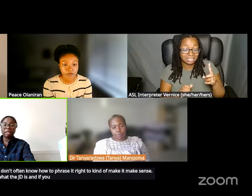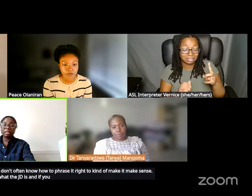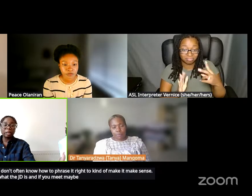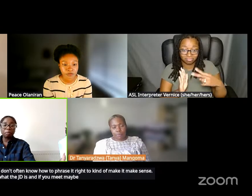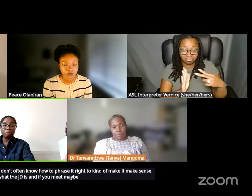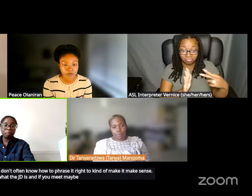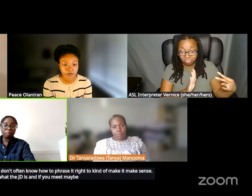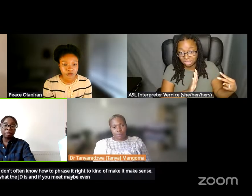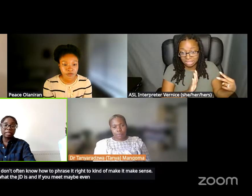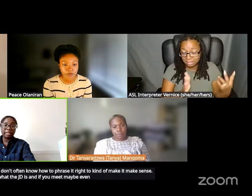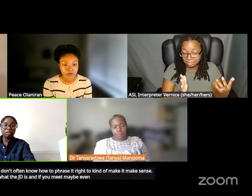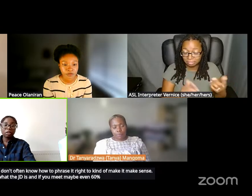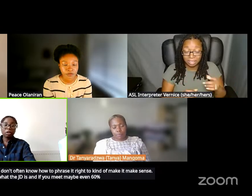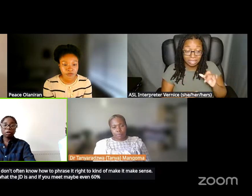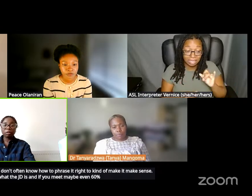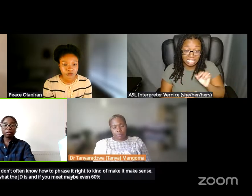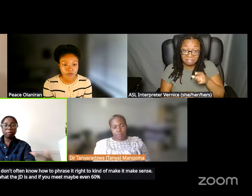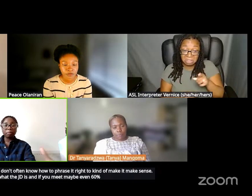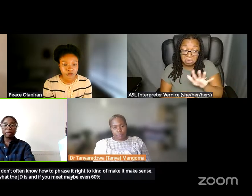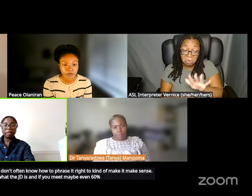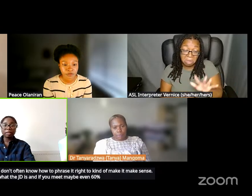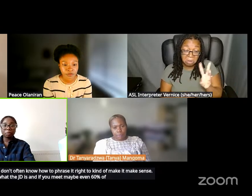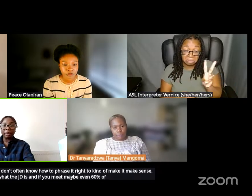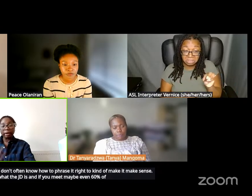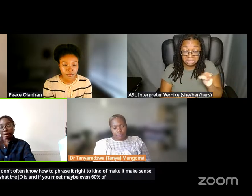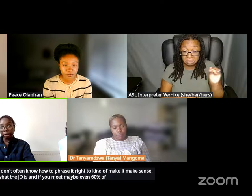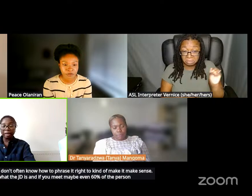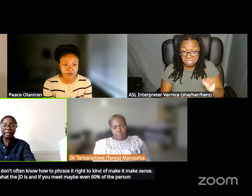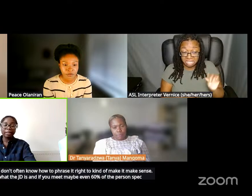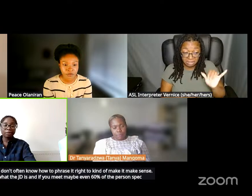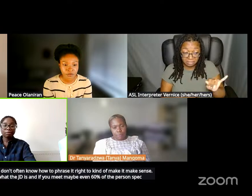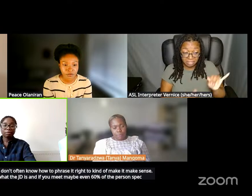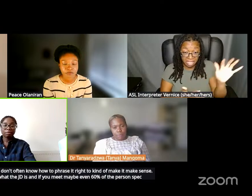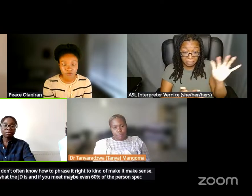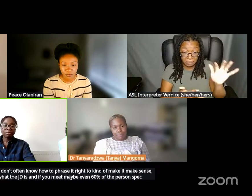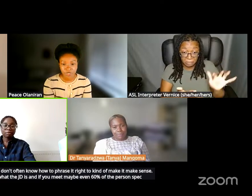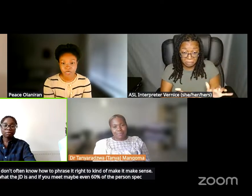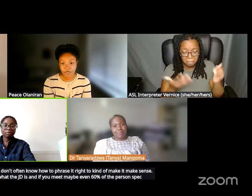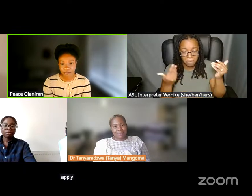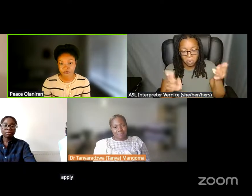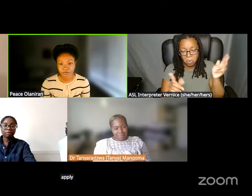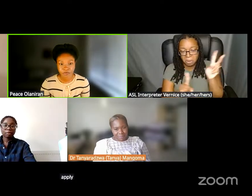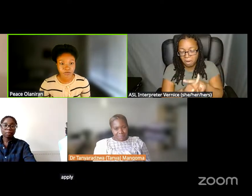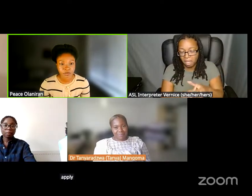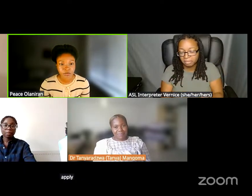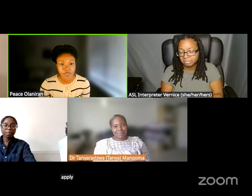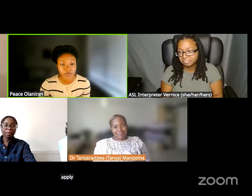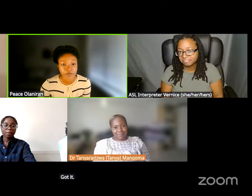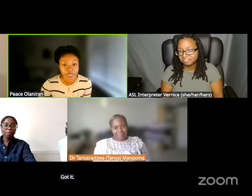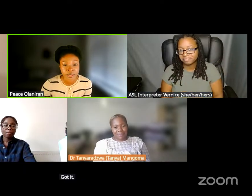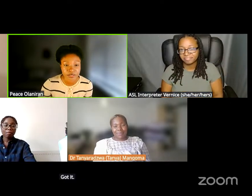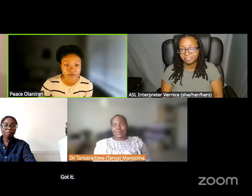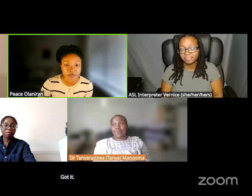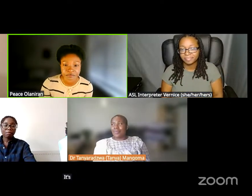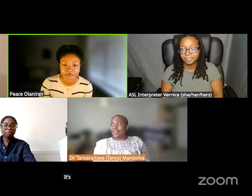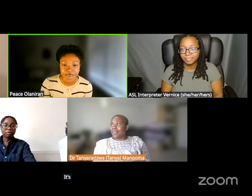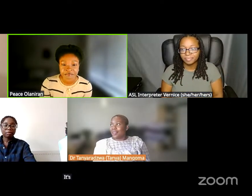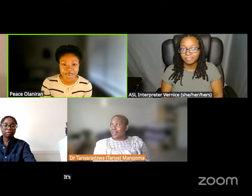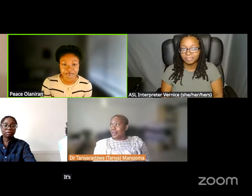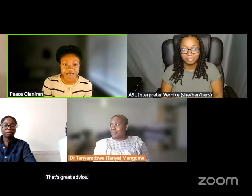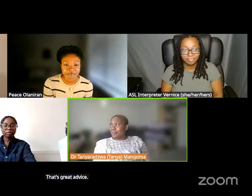even 60% of the person spec, apply. Got it. It's great advice.